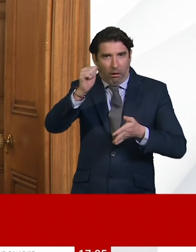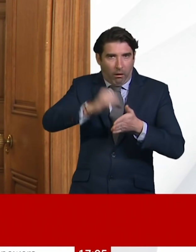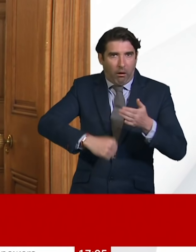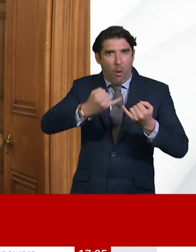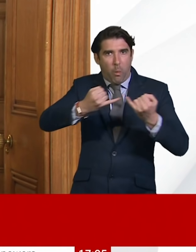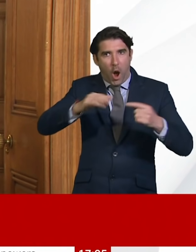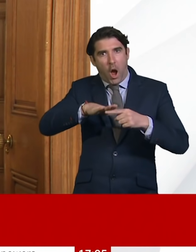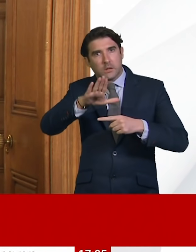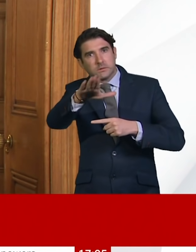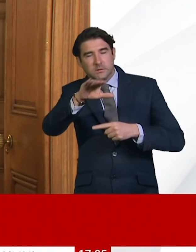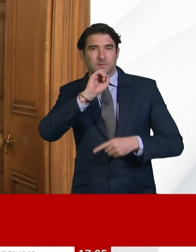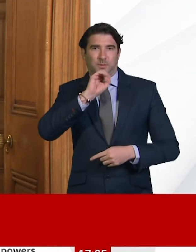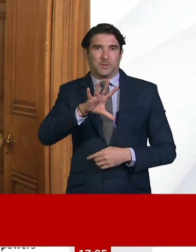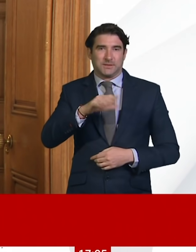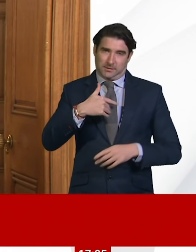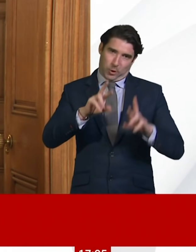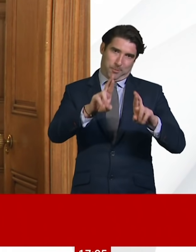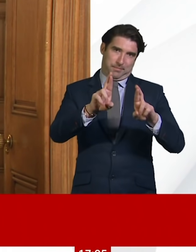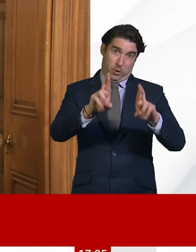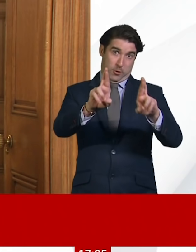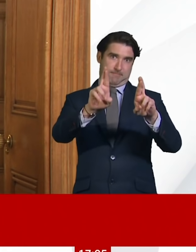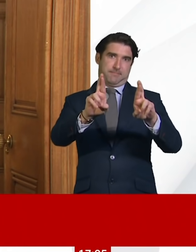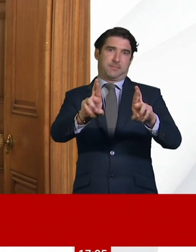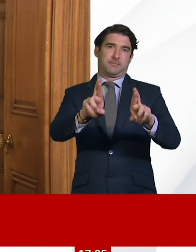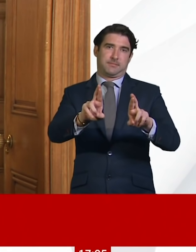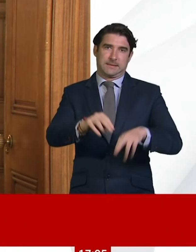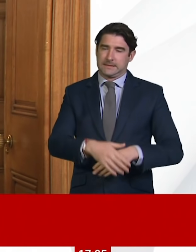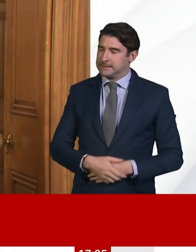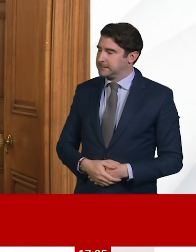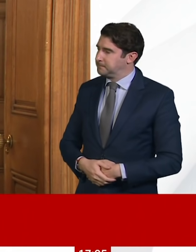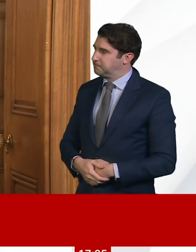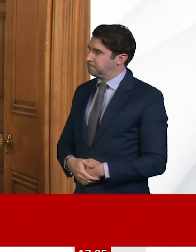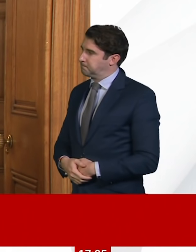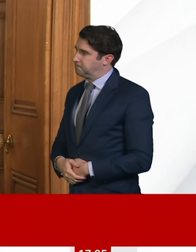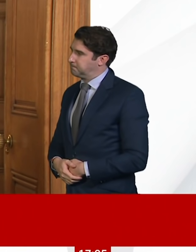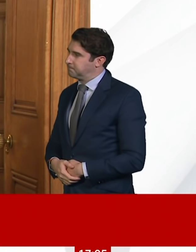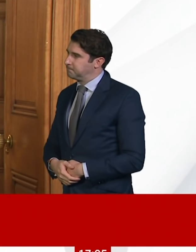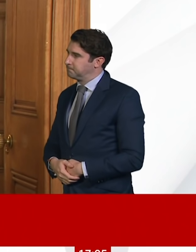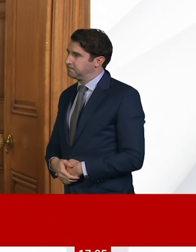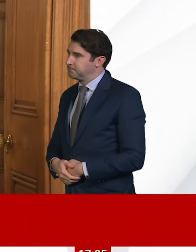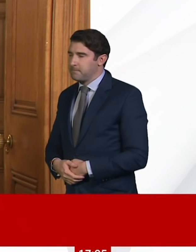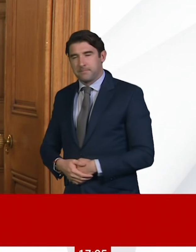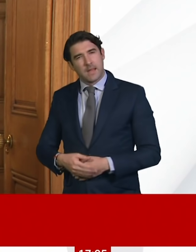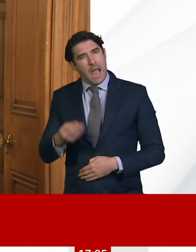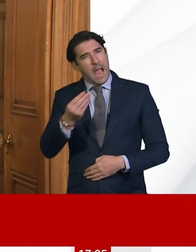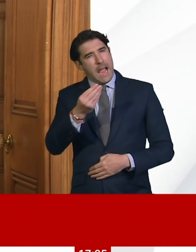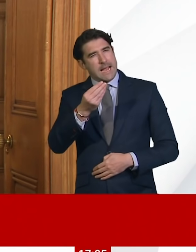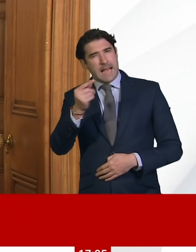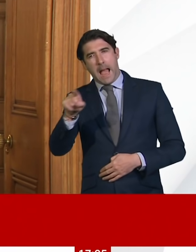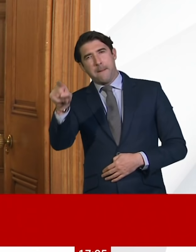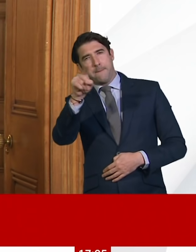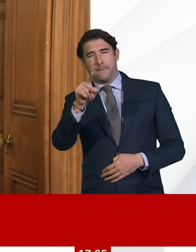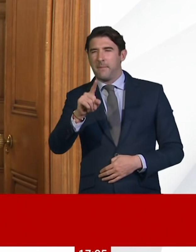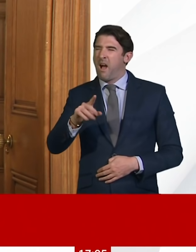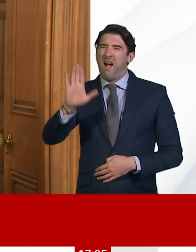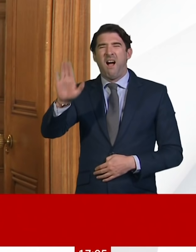measures. I know that some people will think we should give up and let the virus take its course,